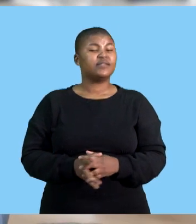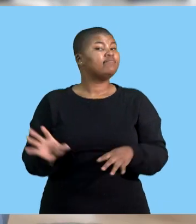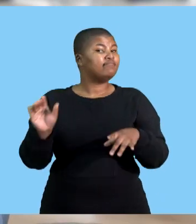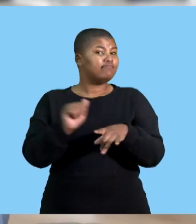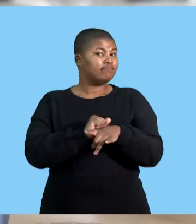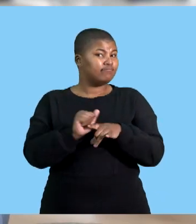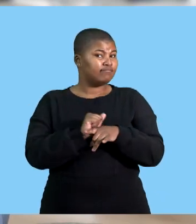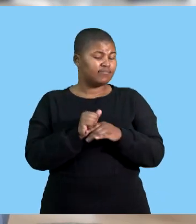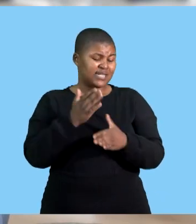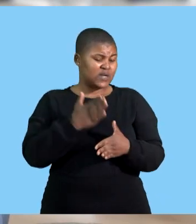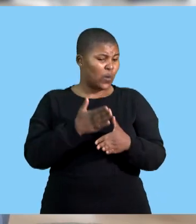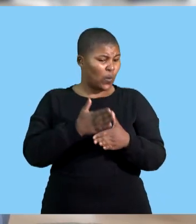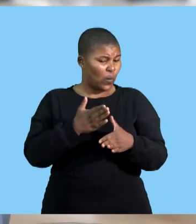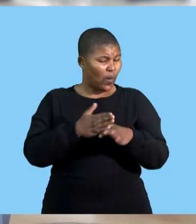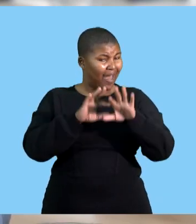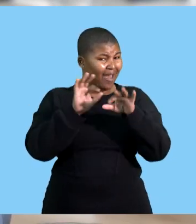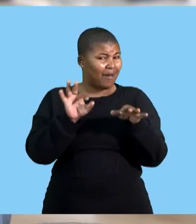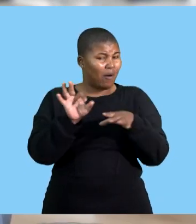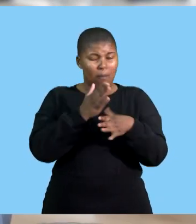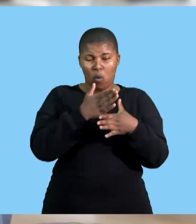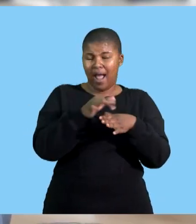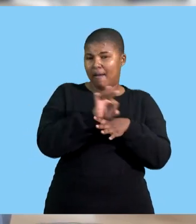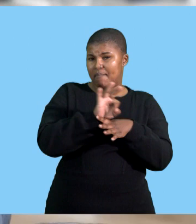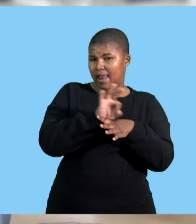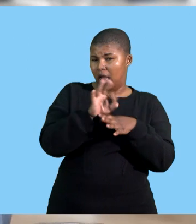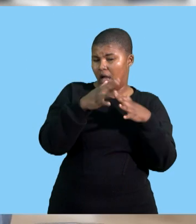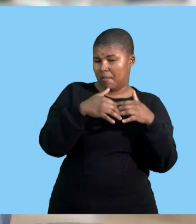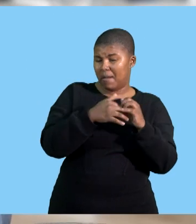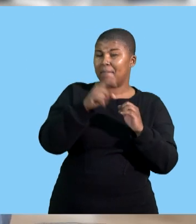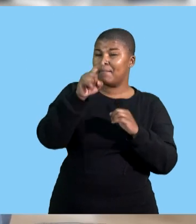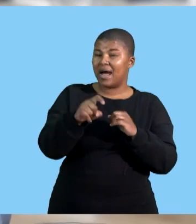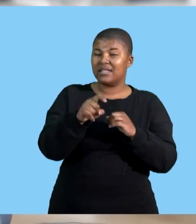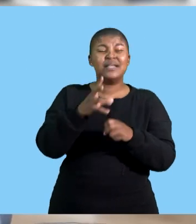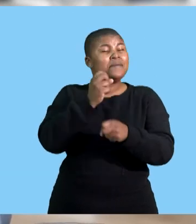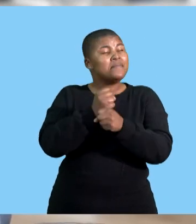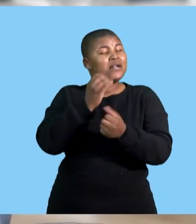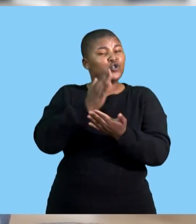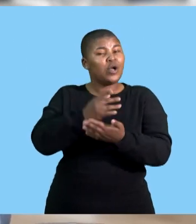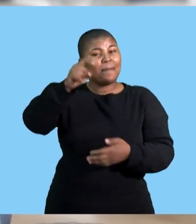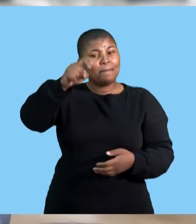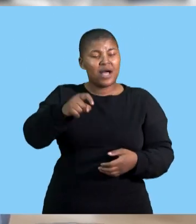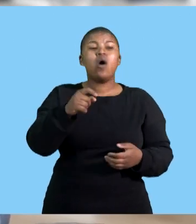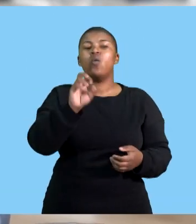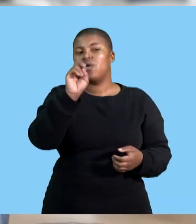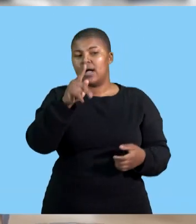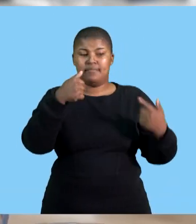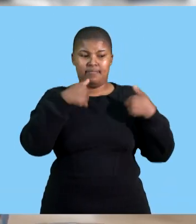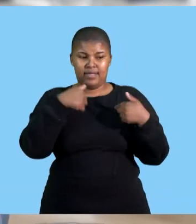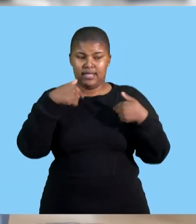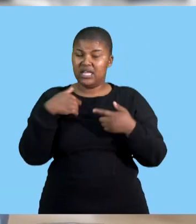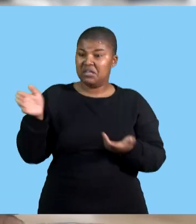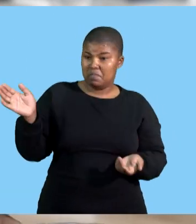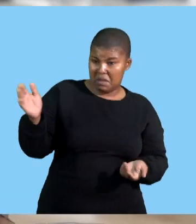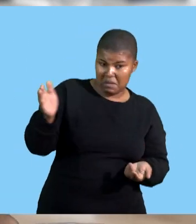and allow time for brainstorming and preliminary research. So as you gather information, you need to make sure